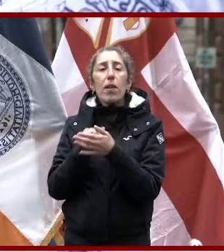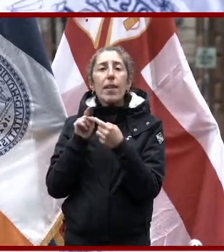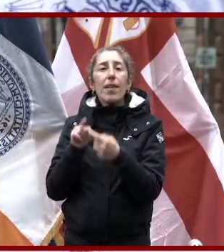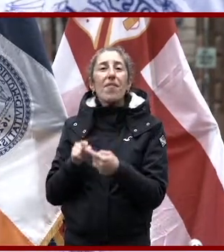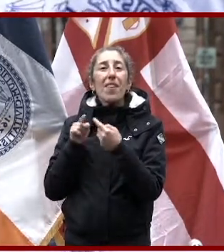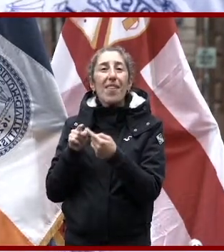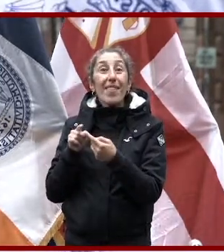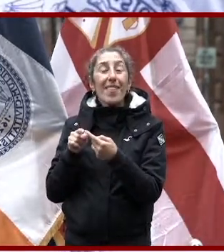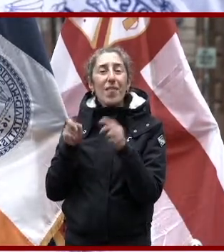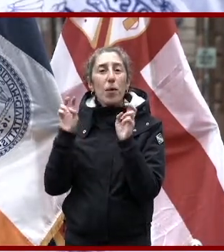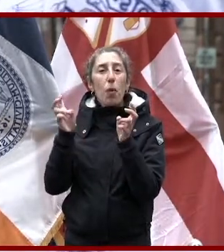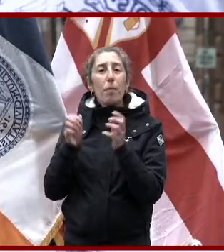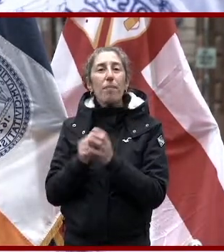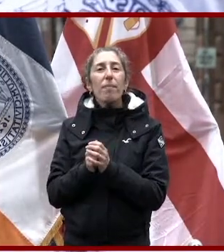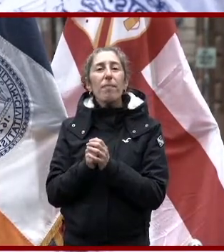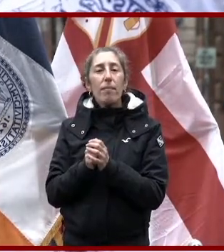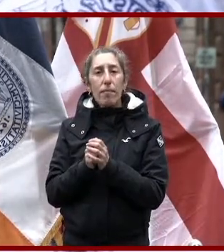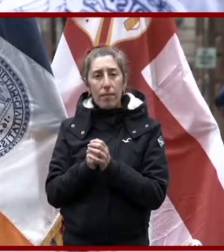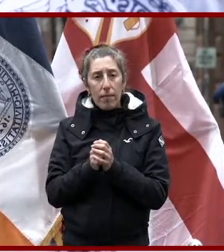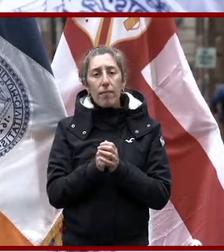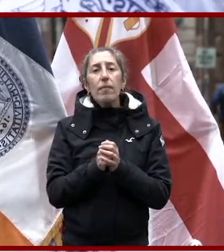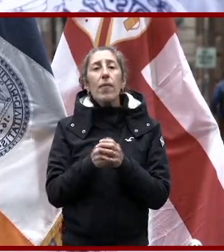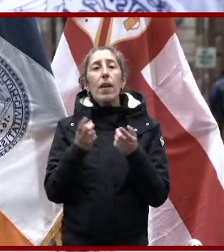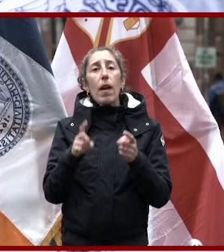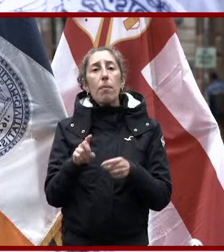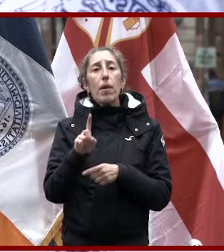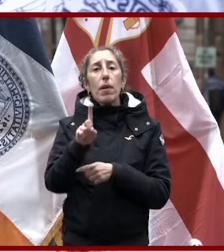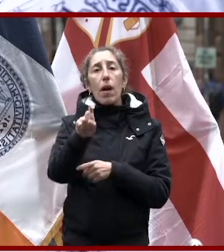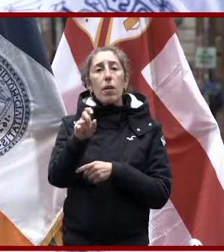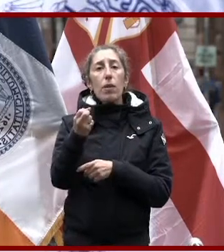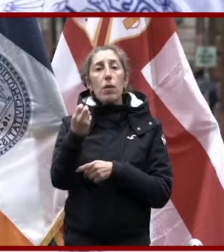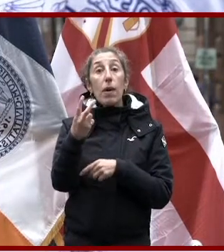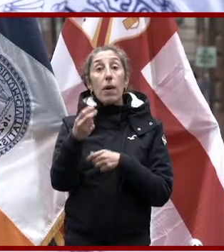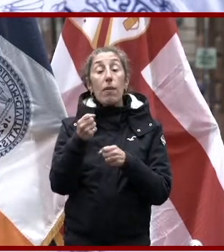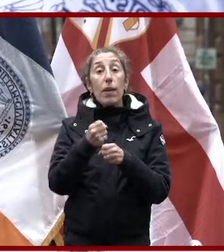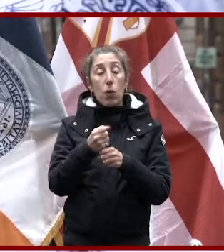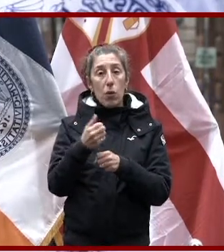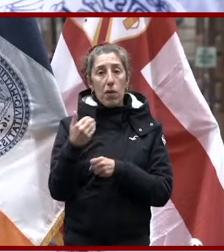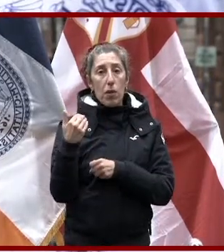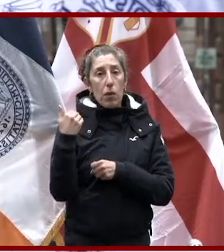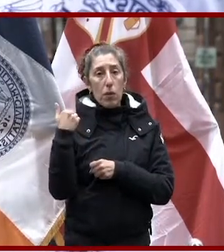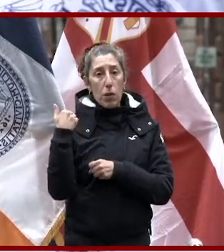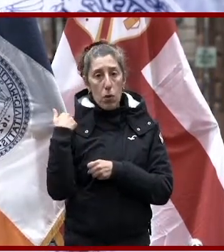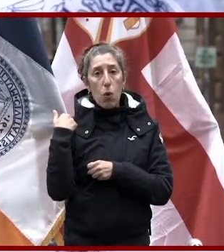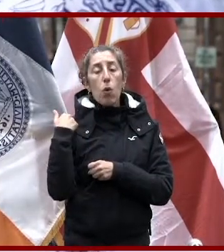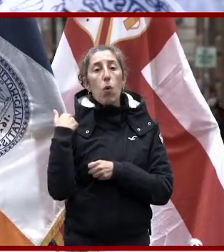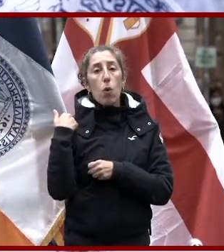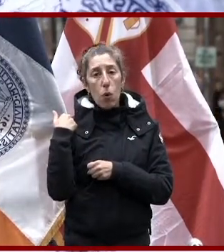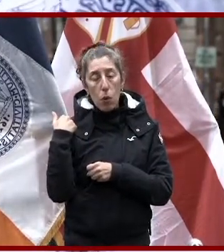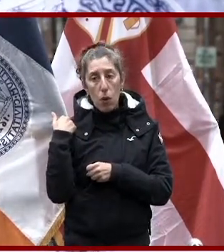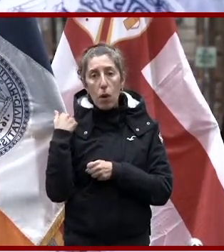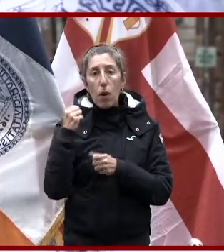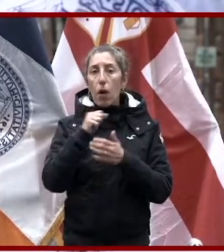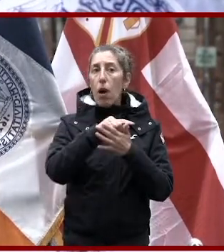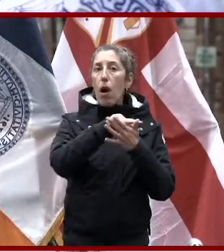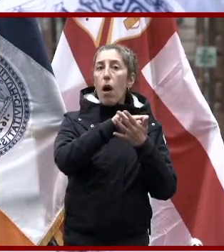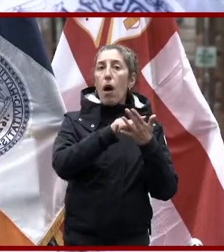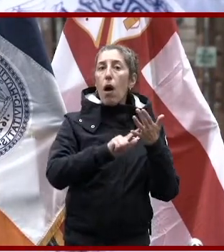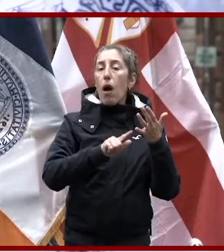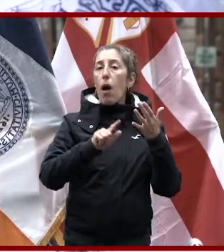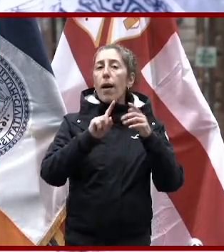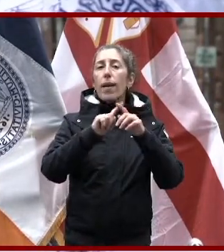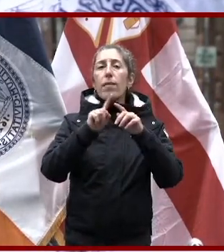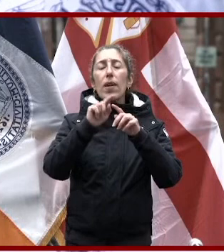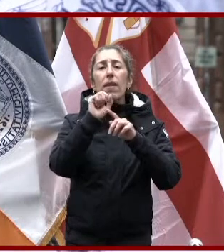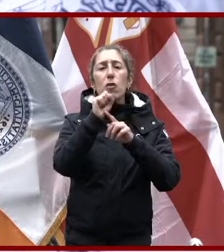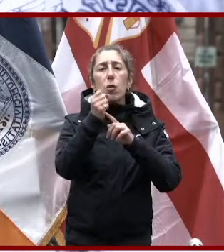The conditions that existed 112 years ago, when unchecked, sadly can and still